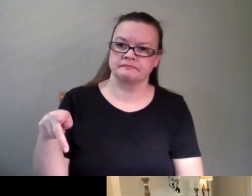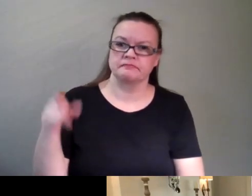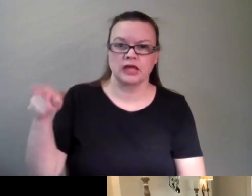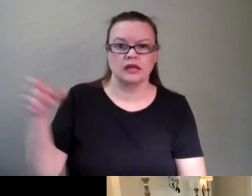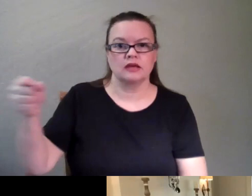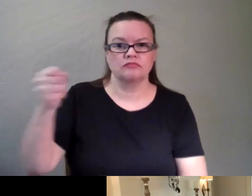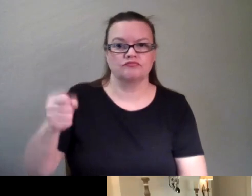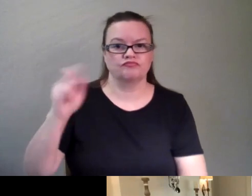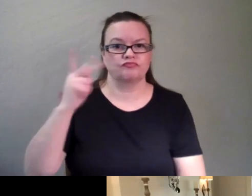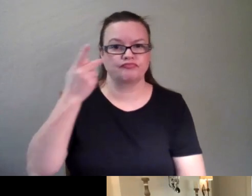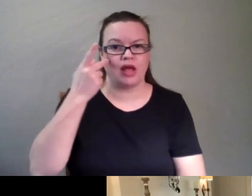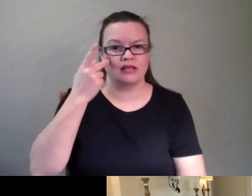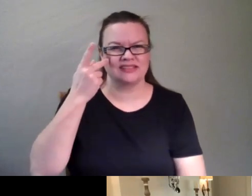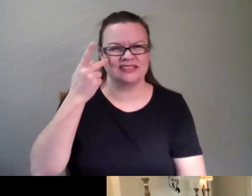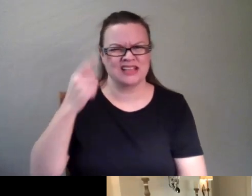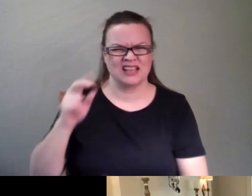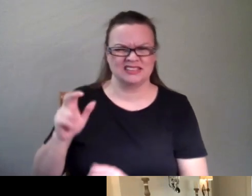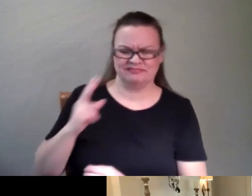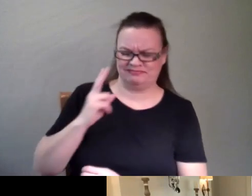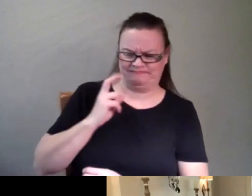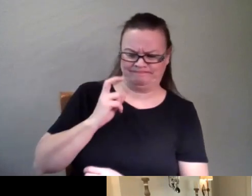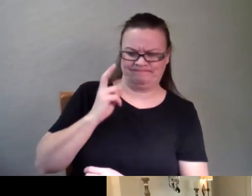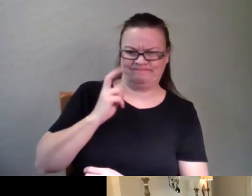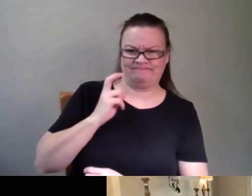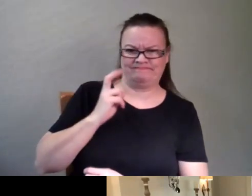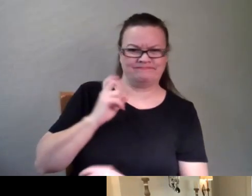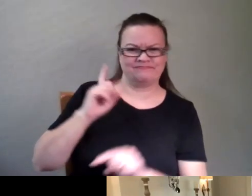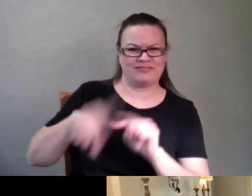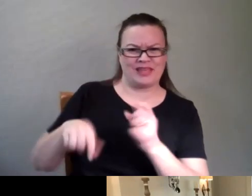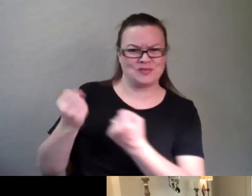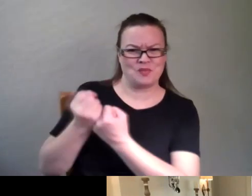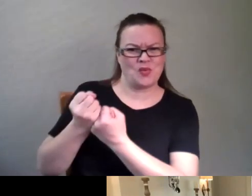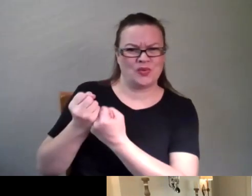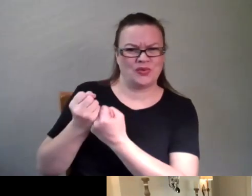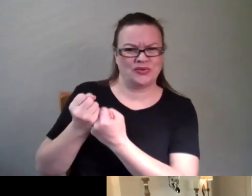being positive towards Trump because he was